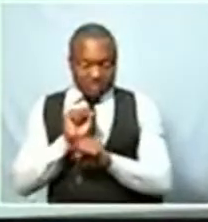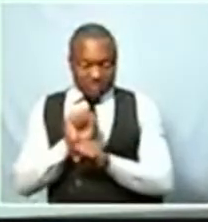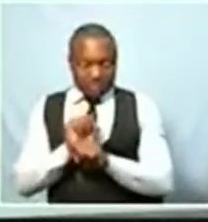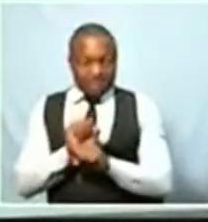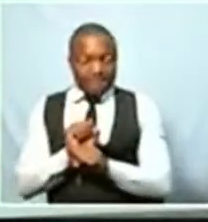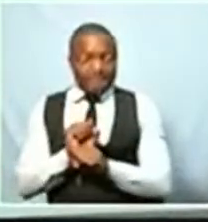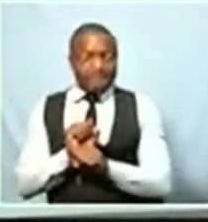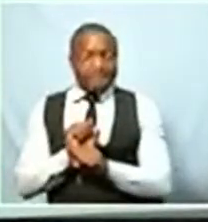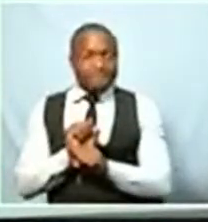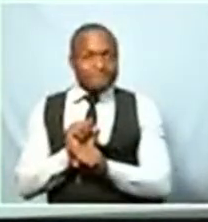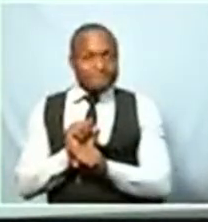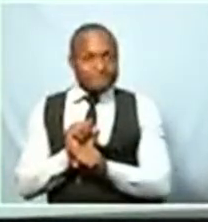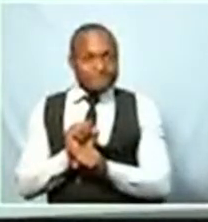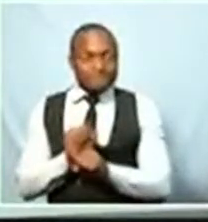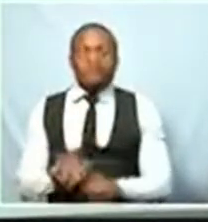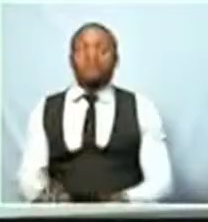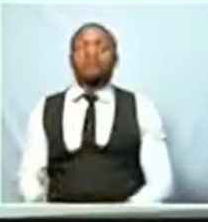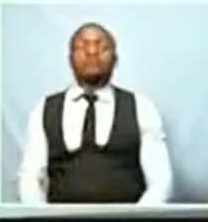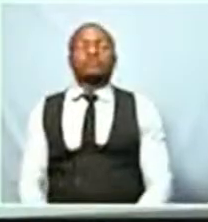we